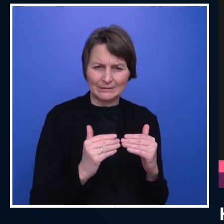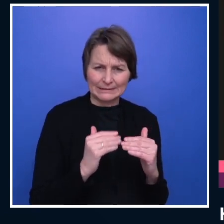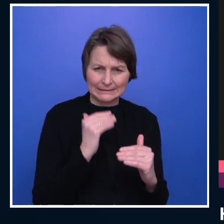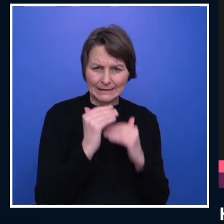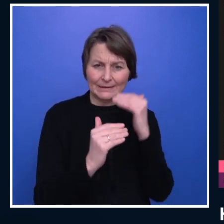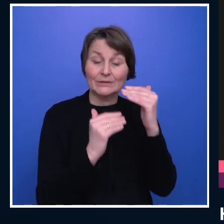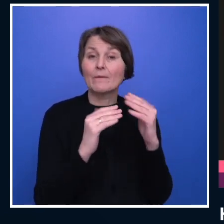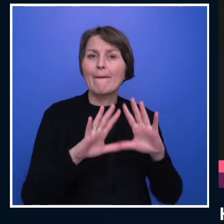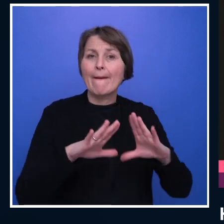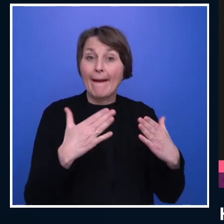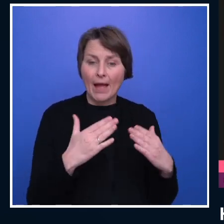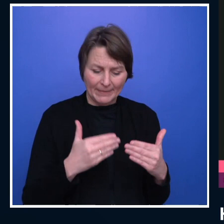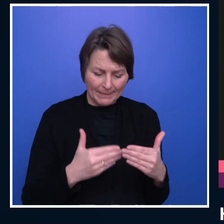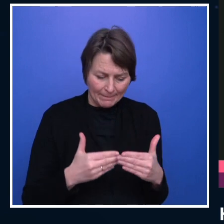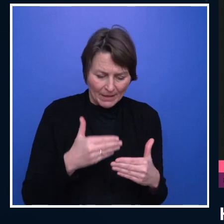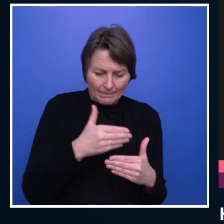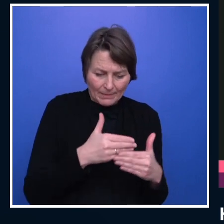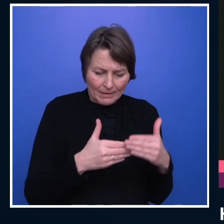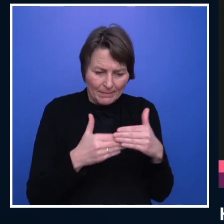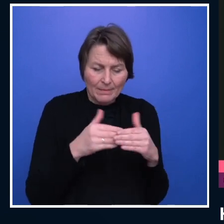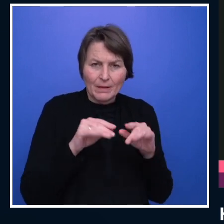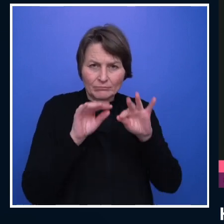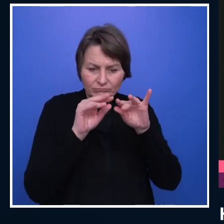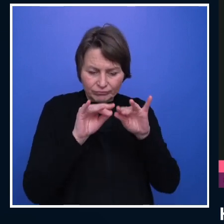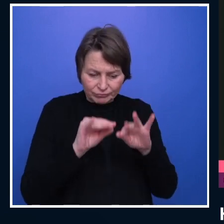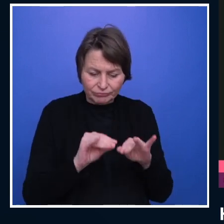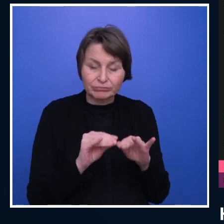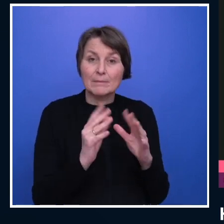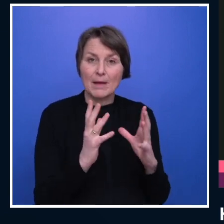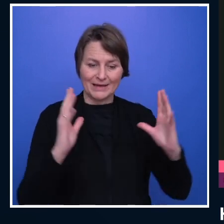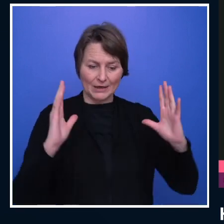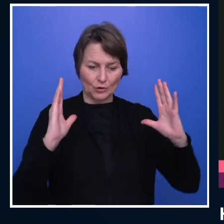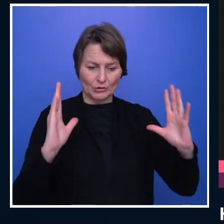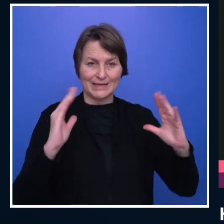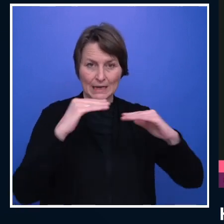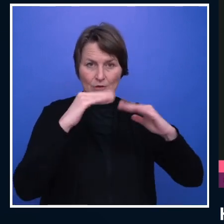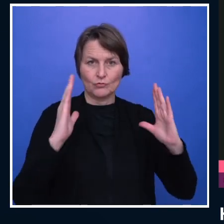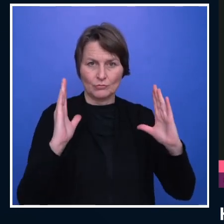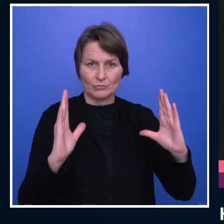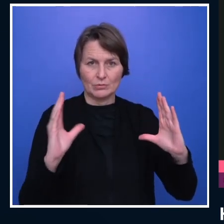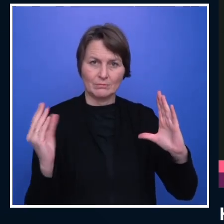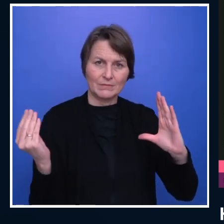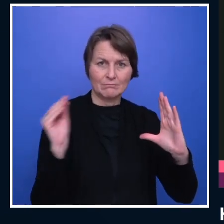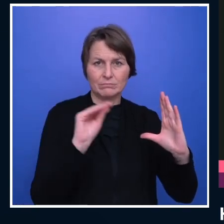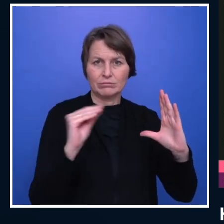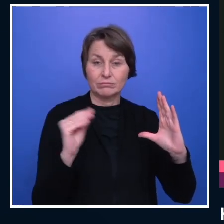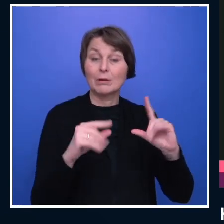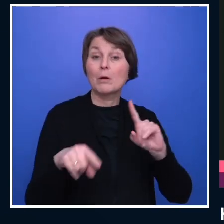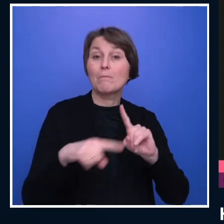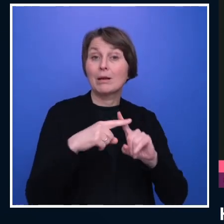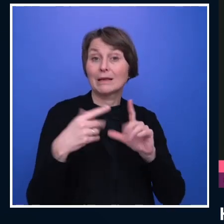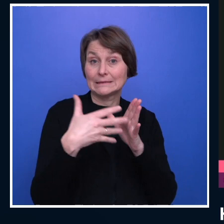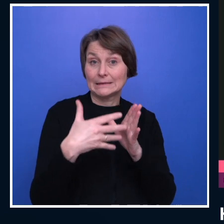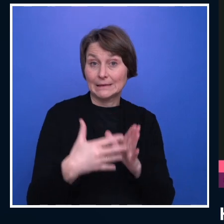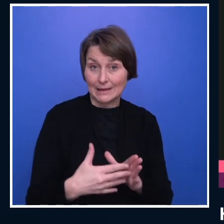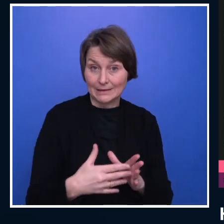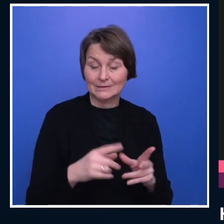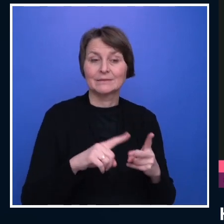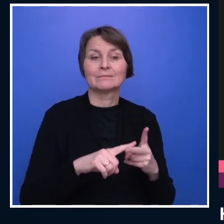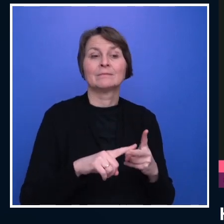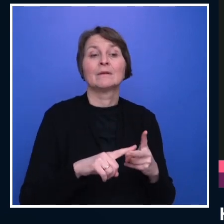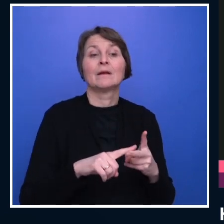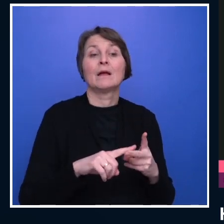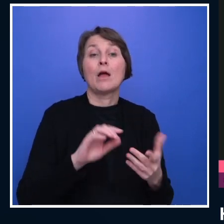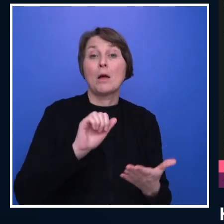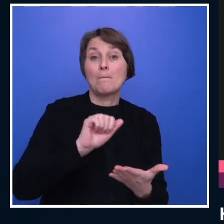container. I'm doing the test inside the container, the publish inside the container, and then the final